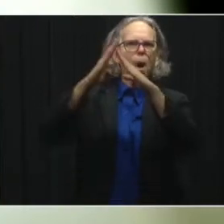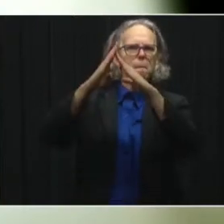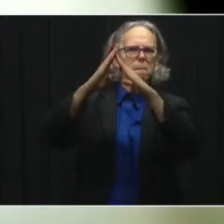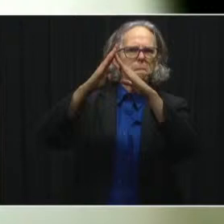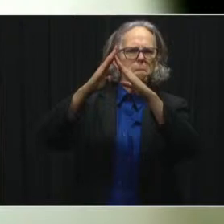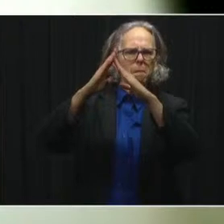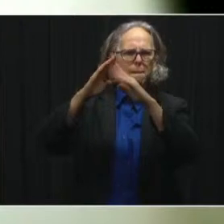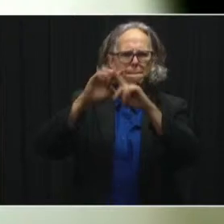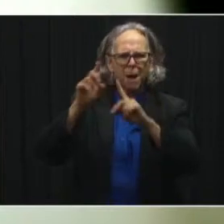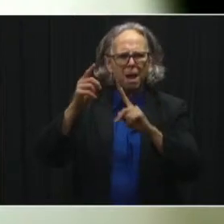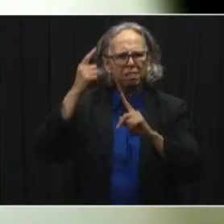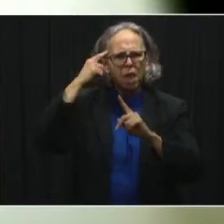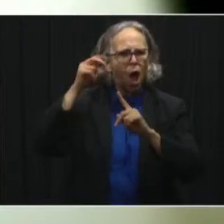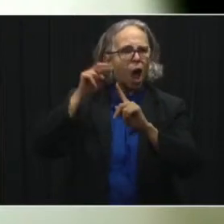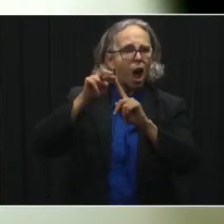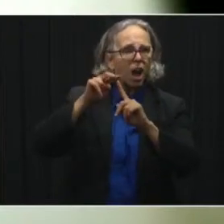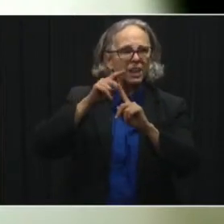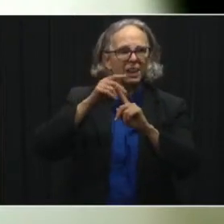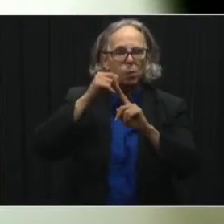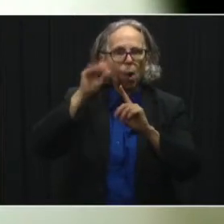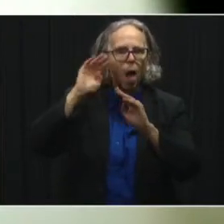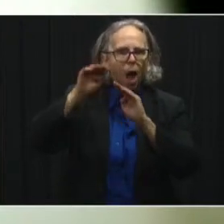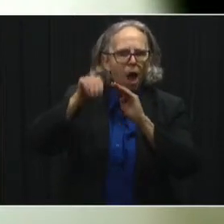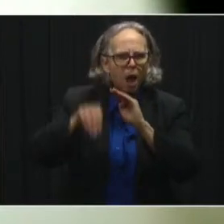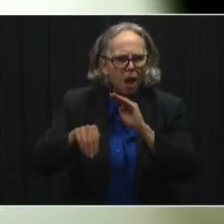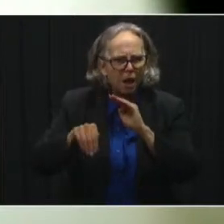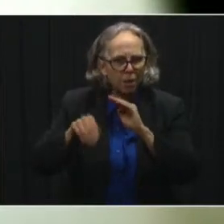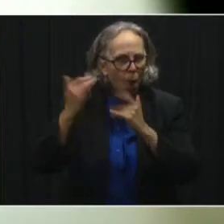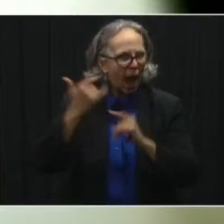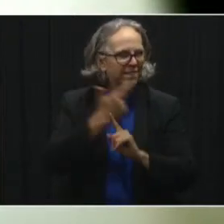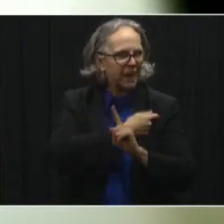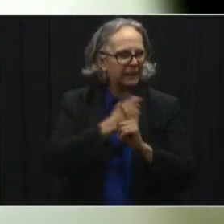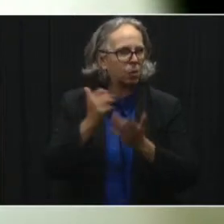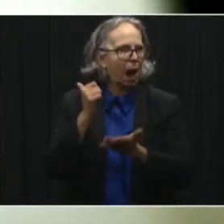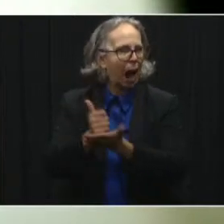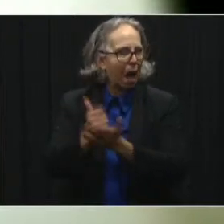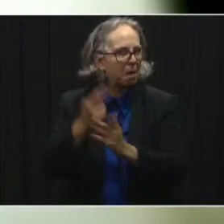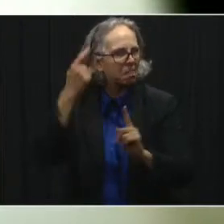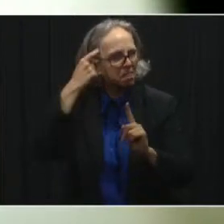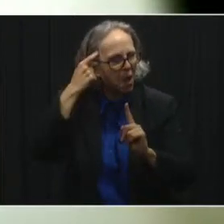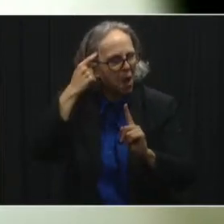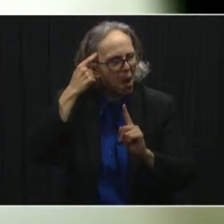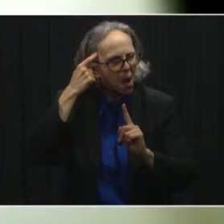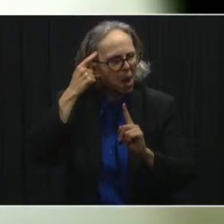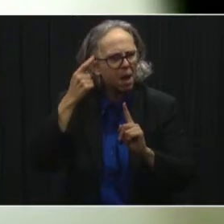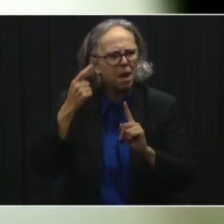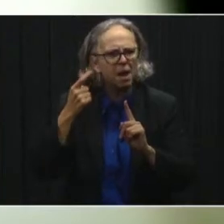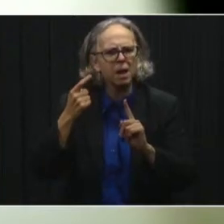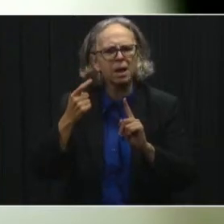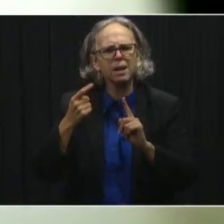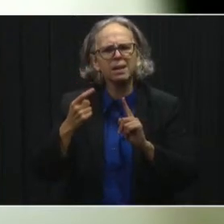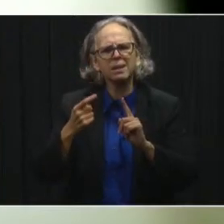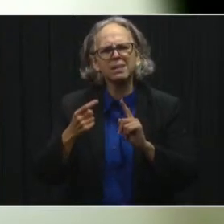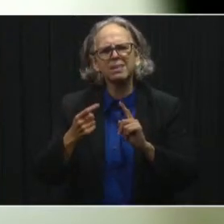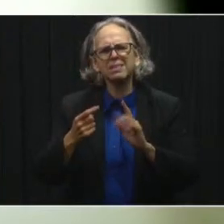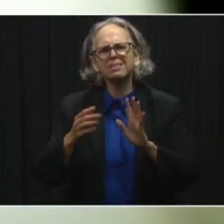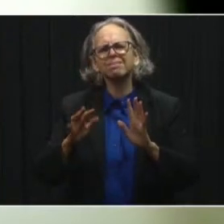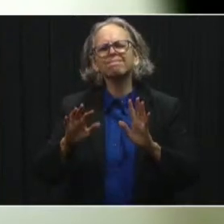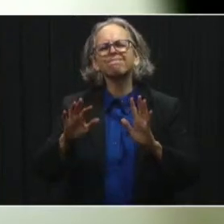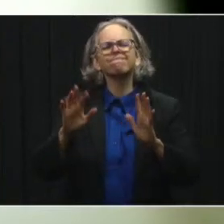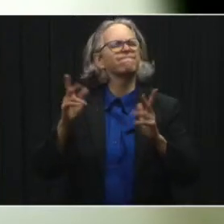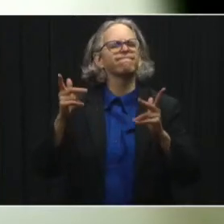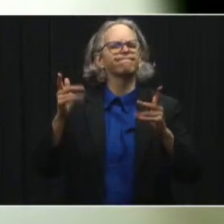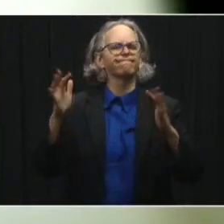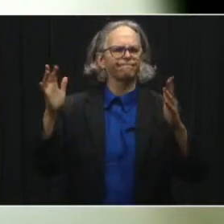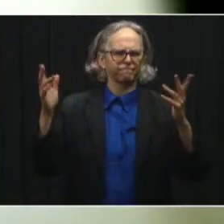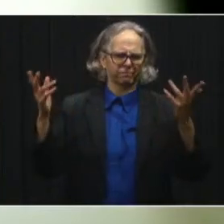going to be over because the vaccine was on the horizon. We often got calls for people who were 50 to 60. The number